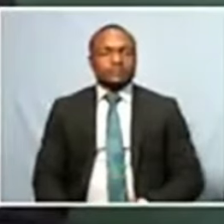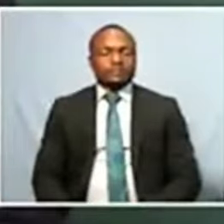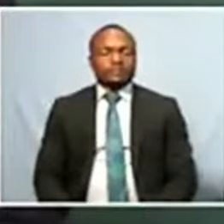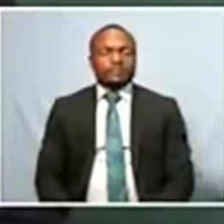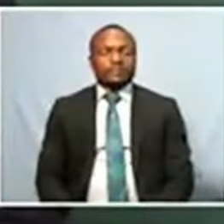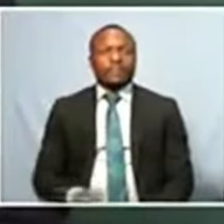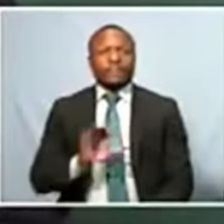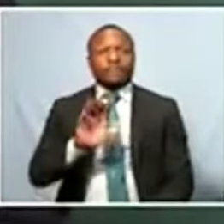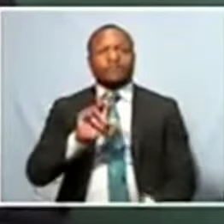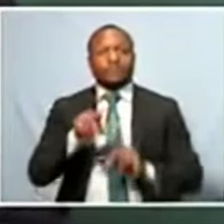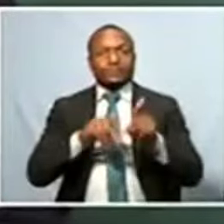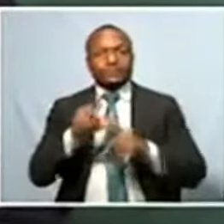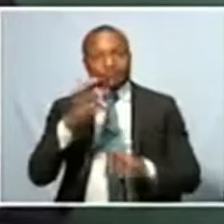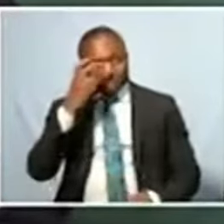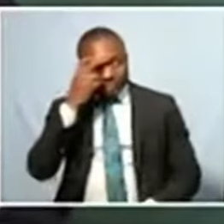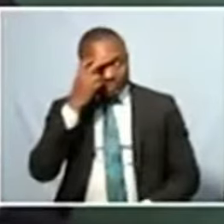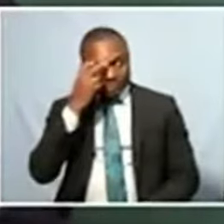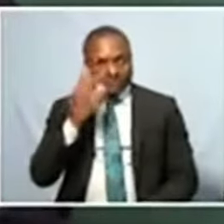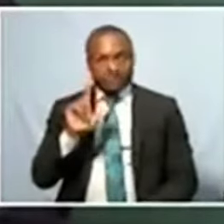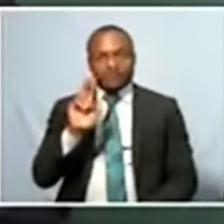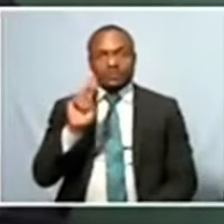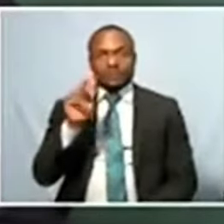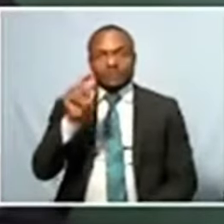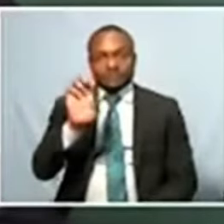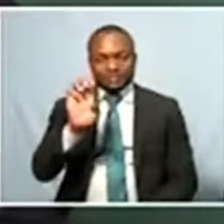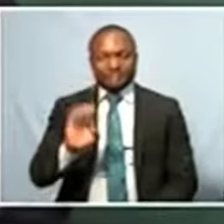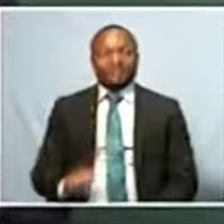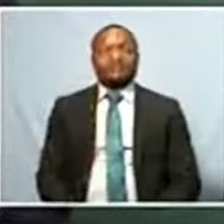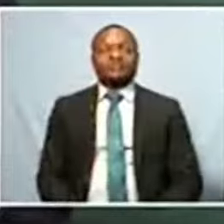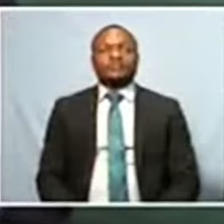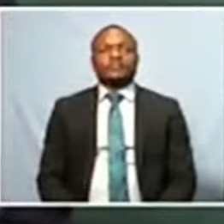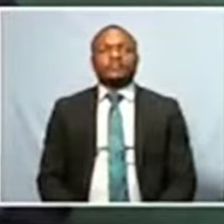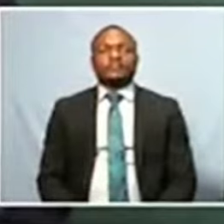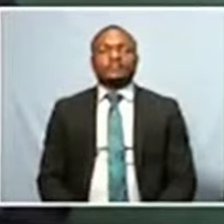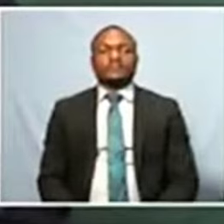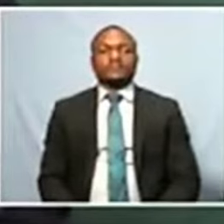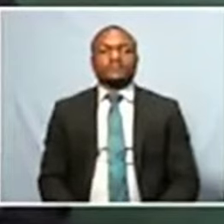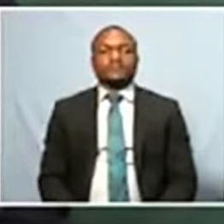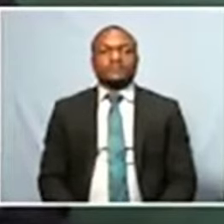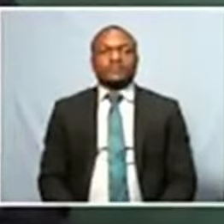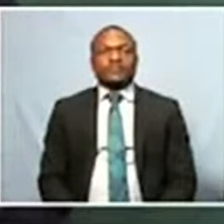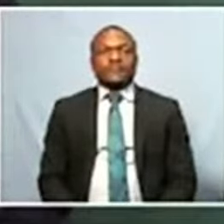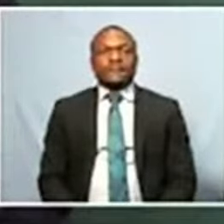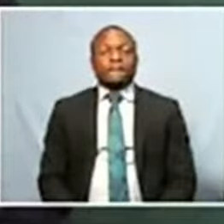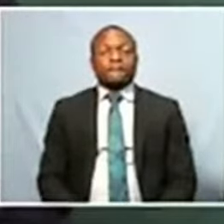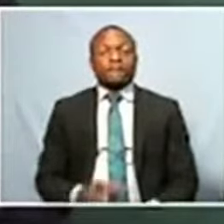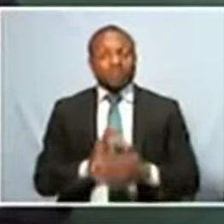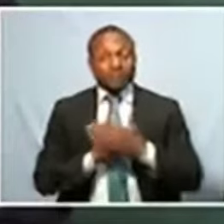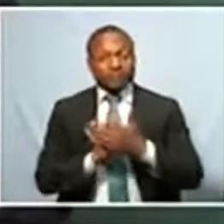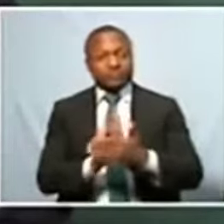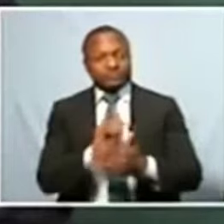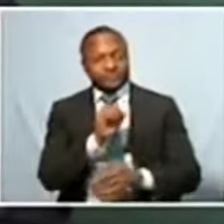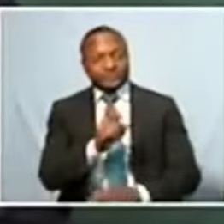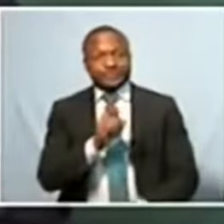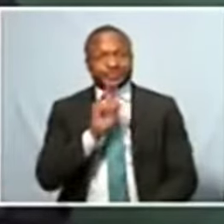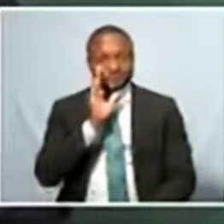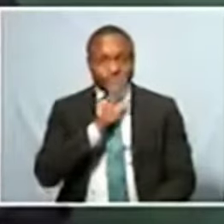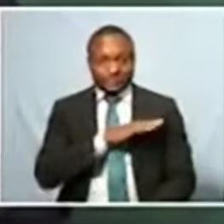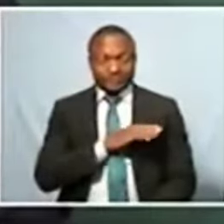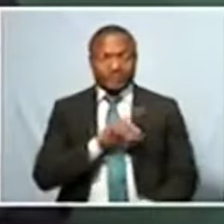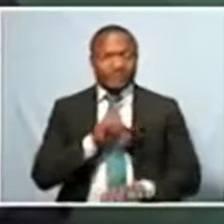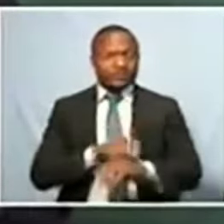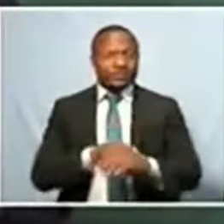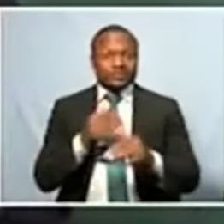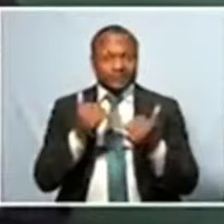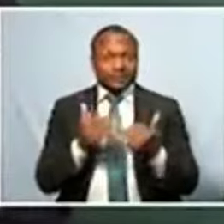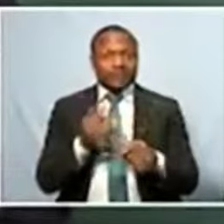Your people are watching Ilunte. So I've guided you. This time